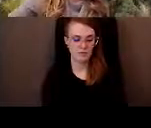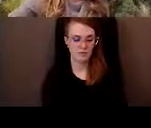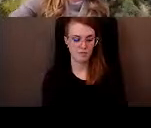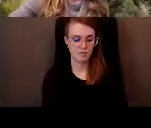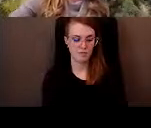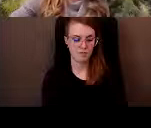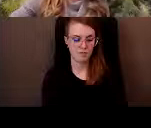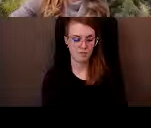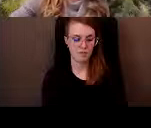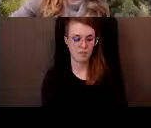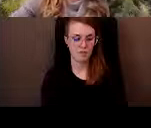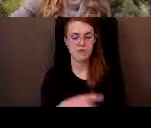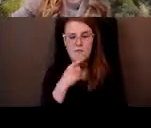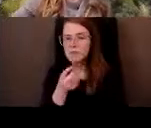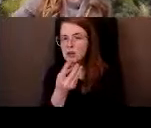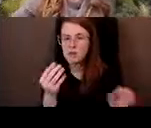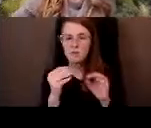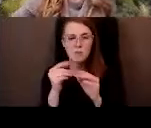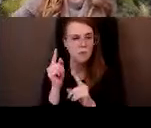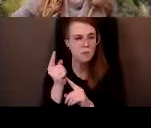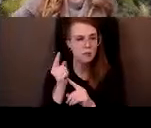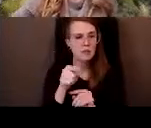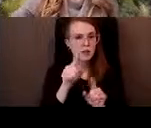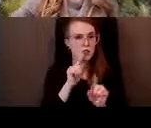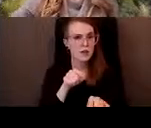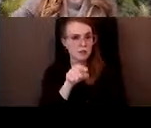Give you a few more moments on this one.